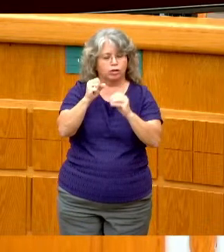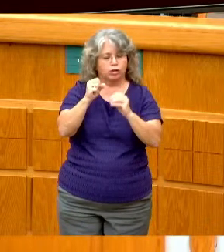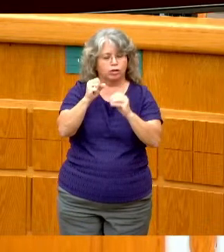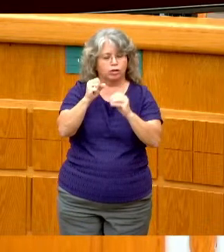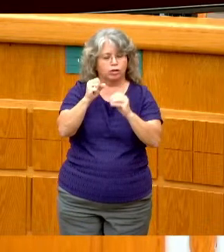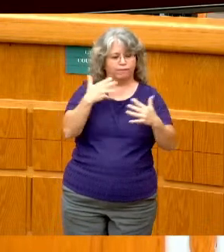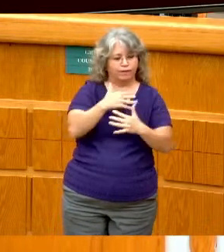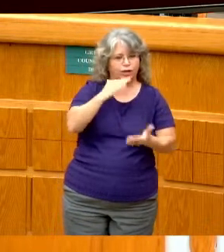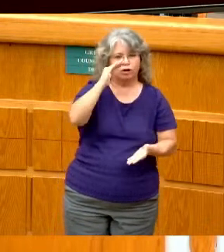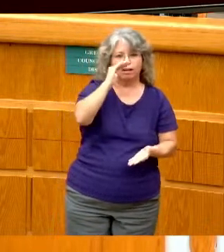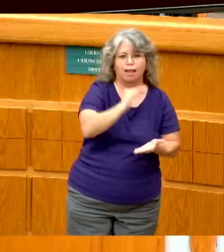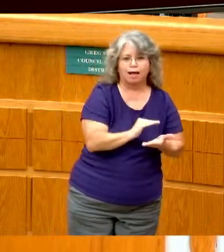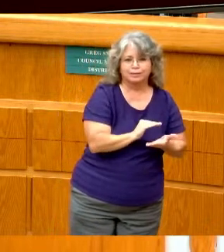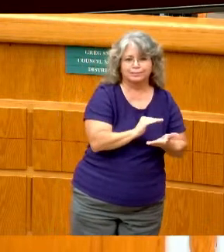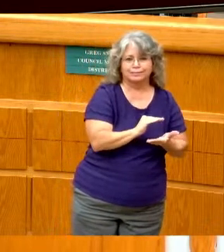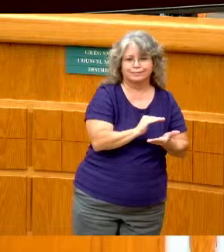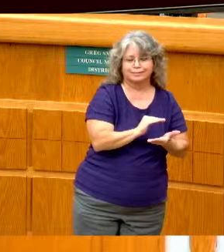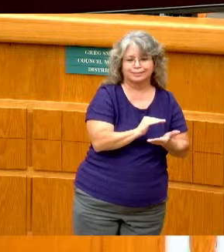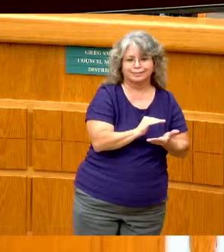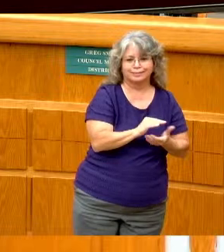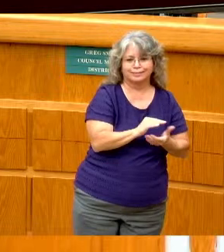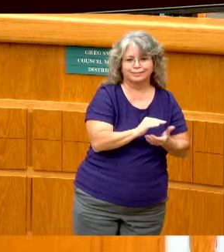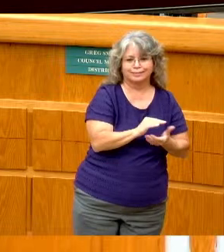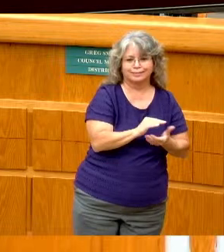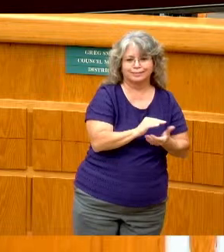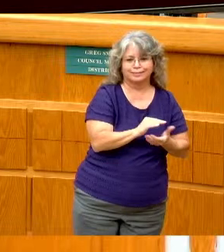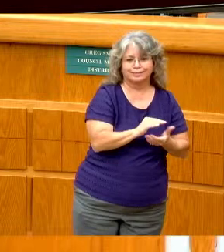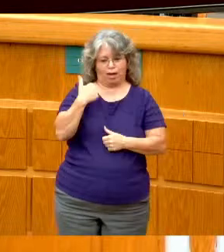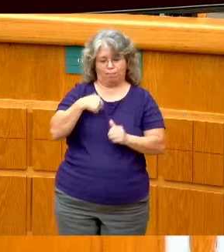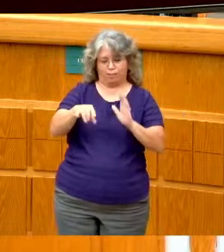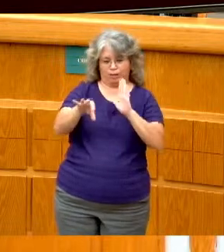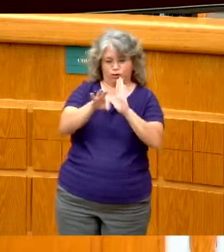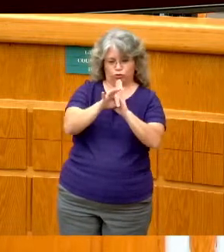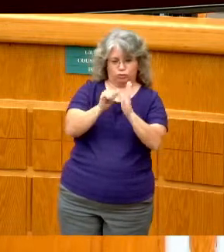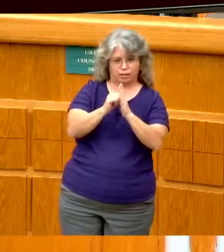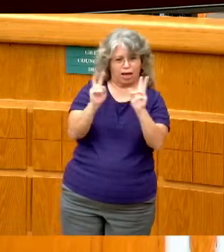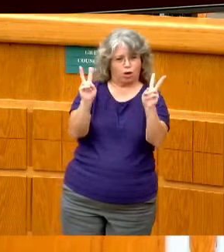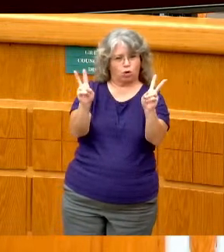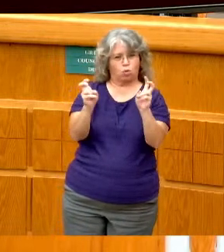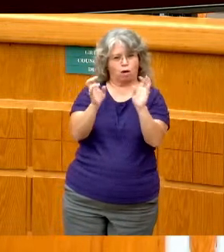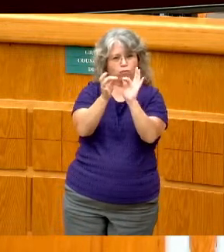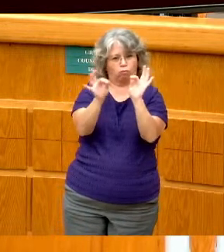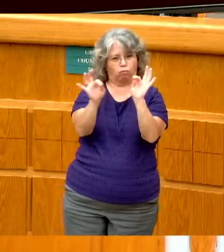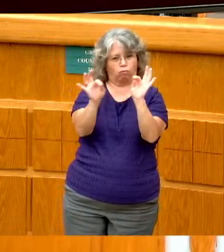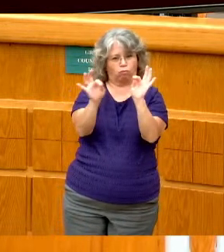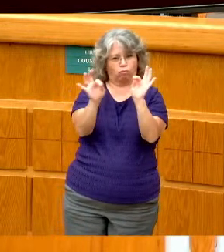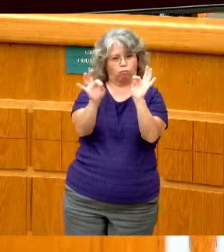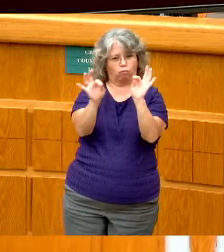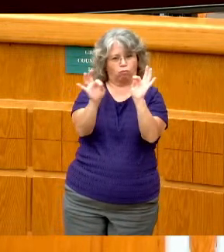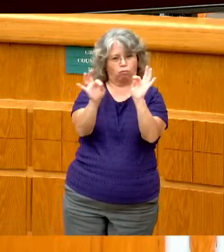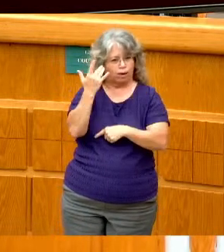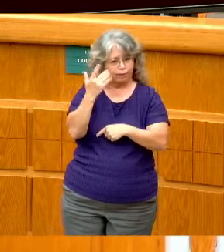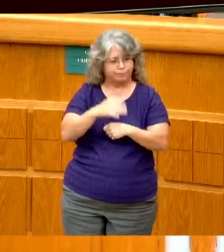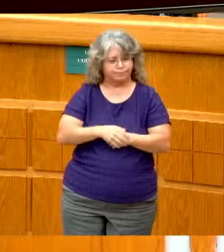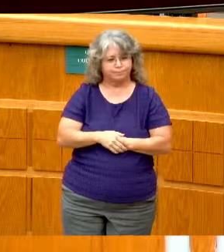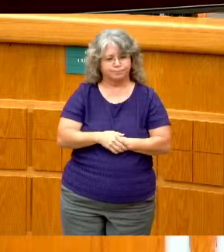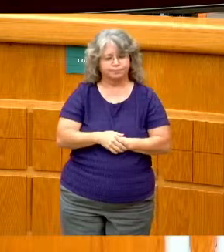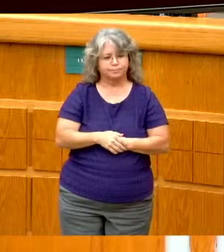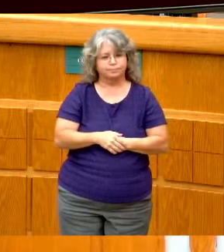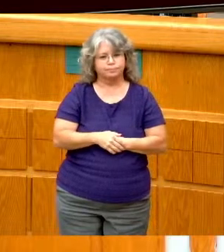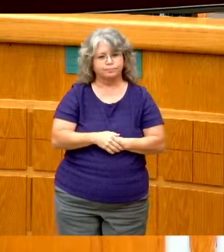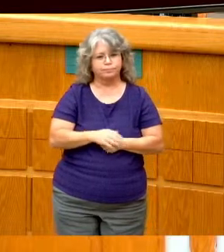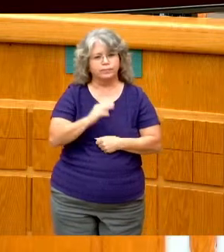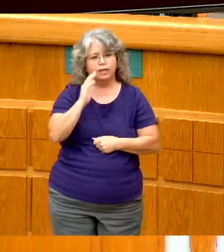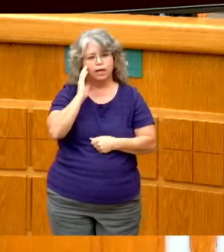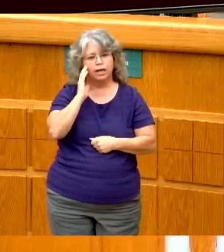less." Now, why did I choose that line today? Because I know there are many of you that are worried